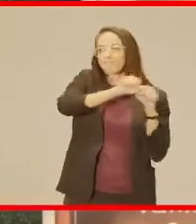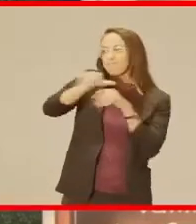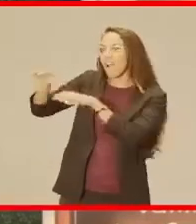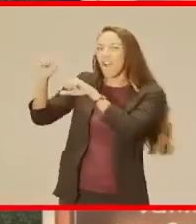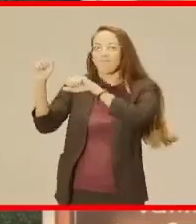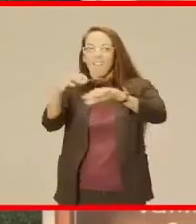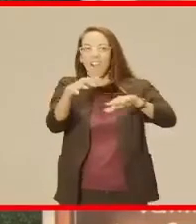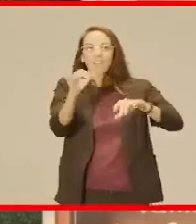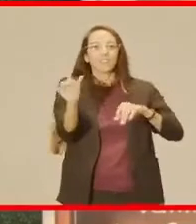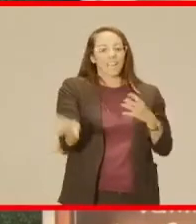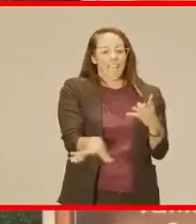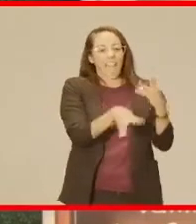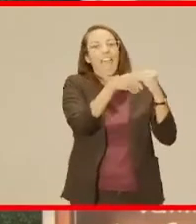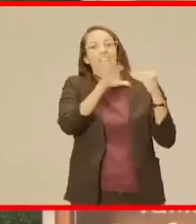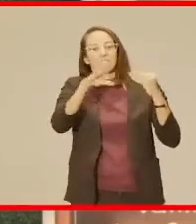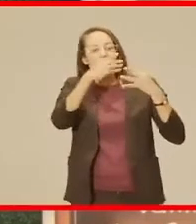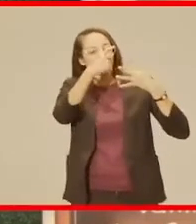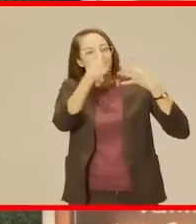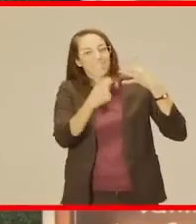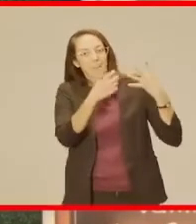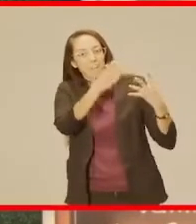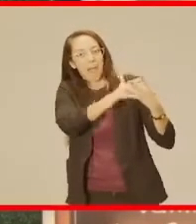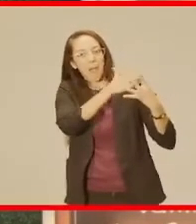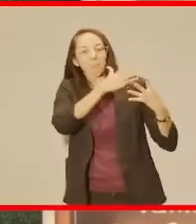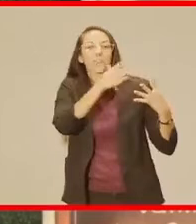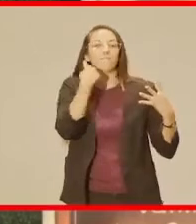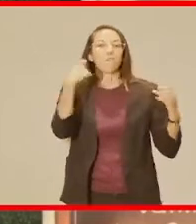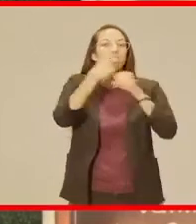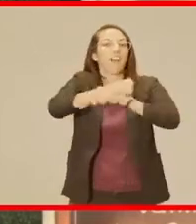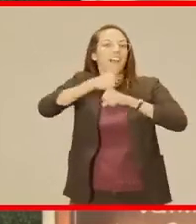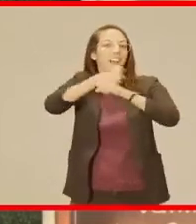elemental attacks.